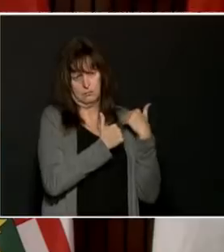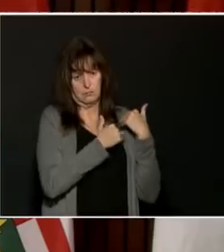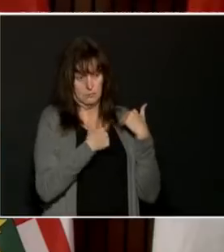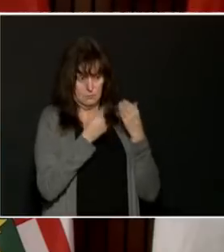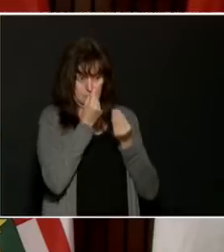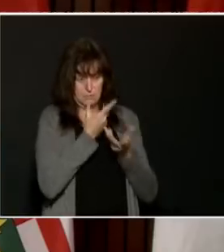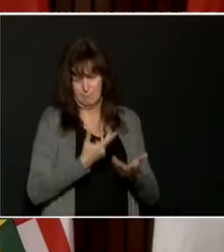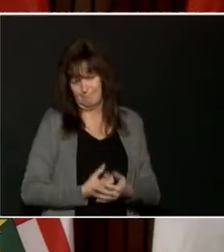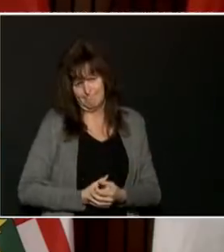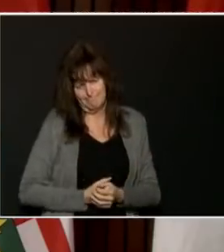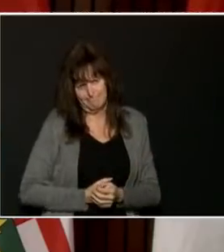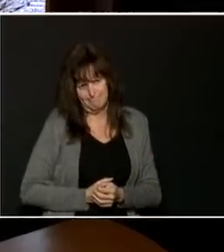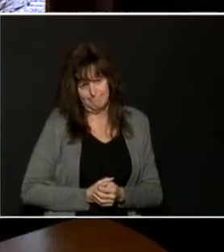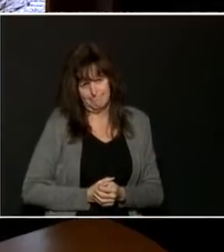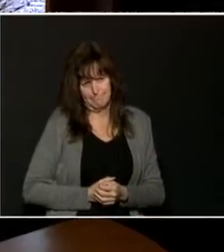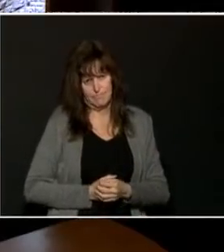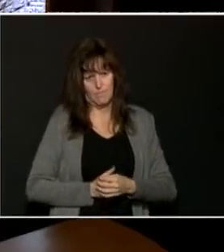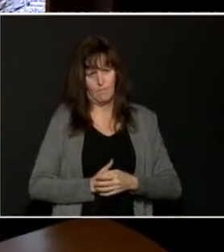DeMello at CTV News.